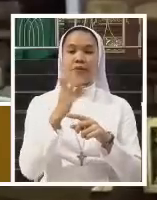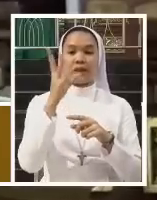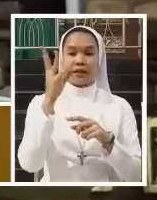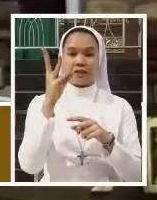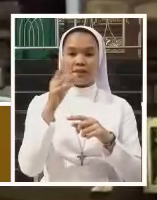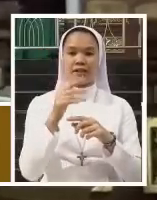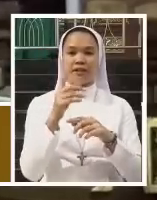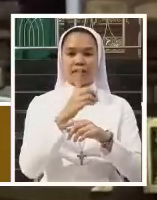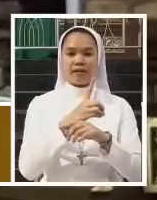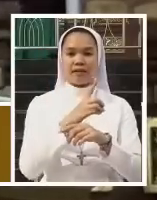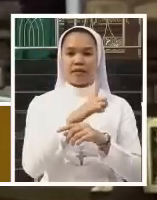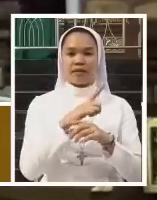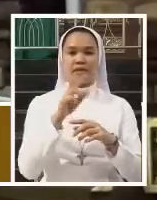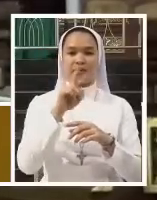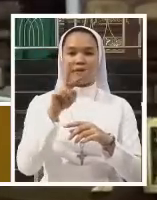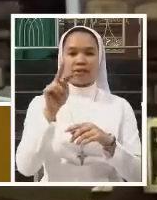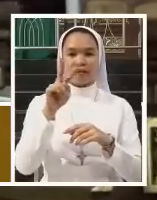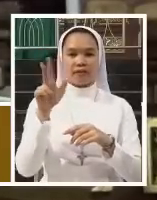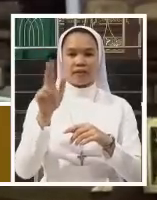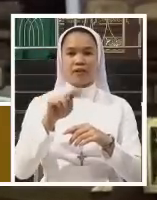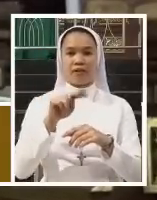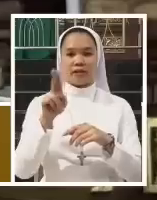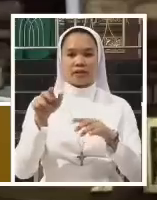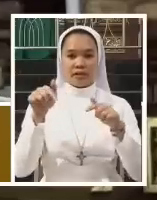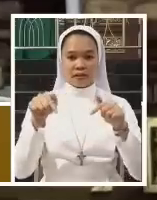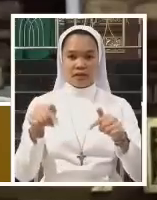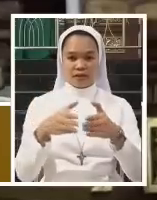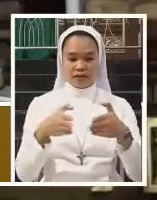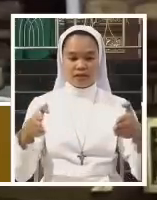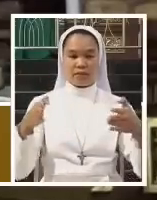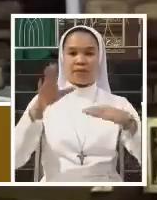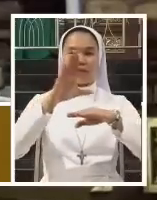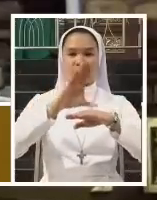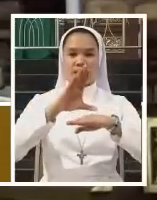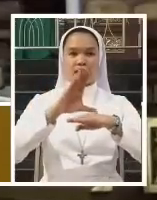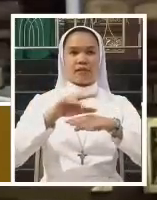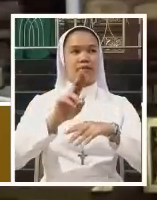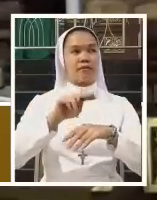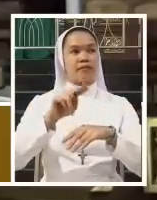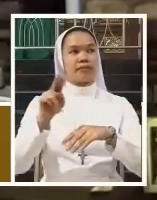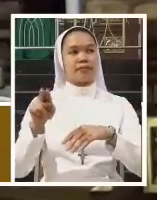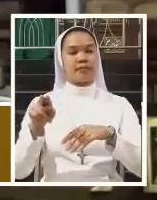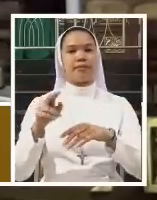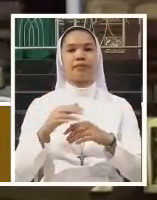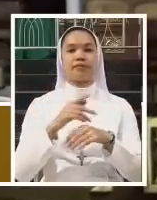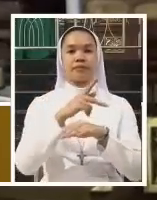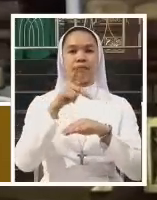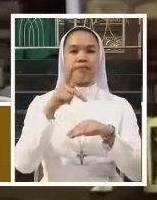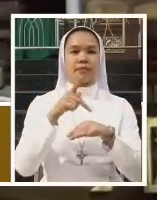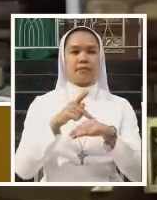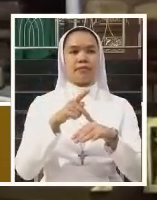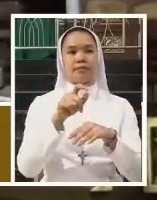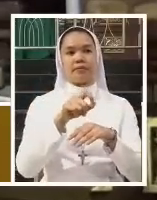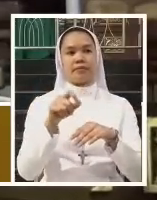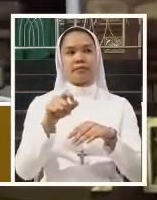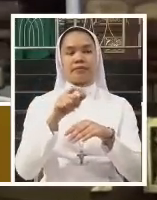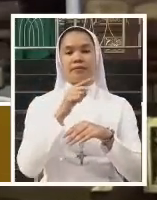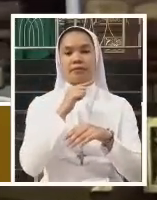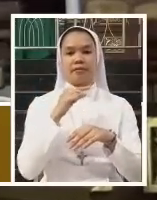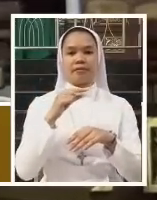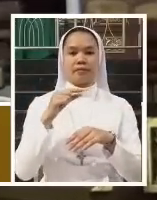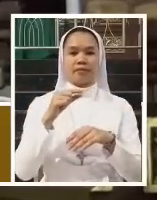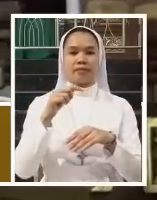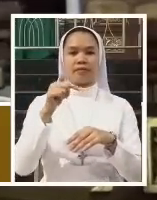Lord 2023, at the Naga Metropolitan Cathedral, Pilgrim City of Naga, Philippines. Signed, Reverend